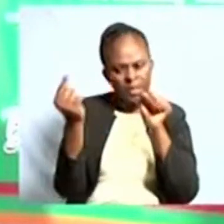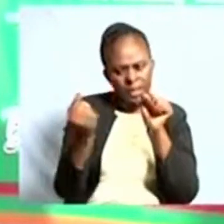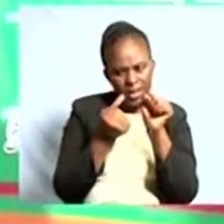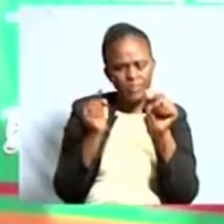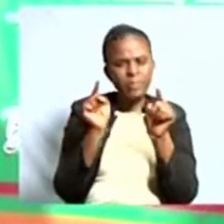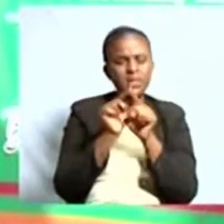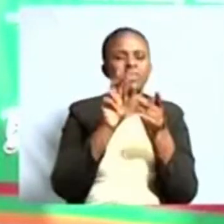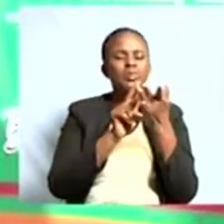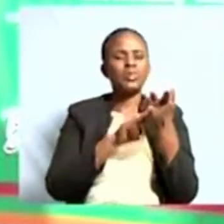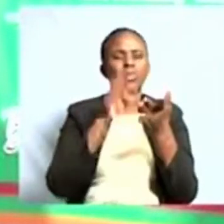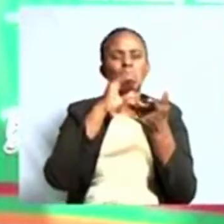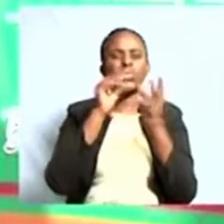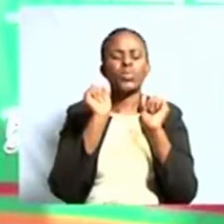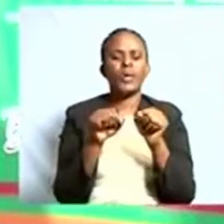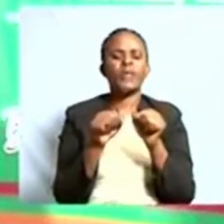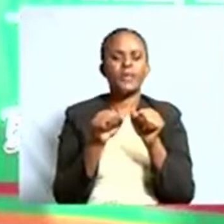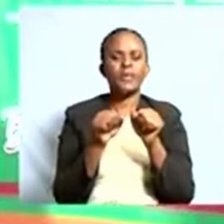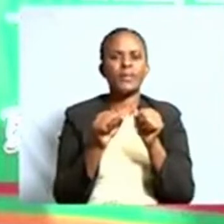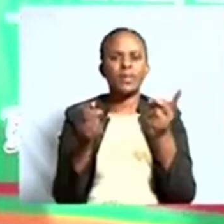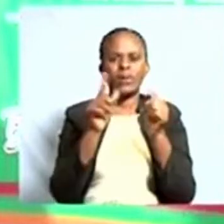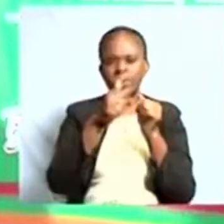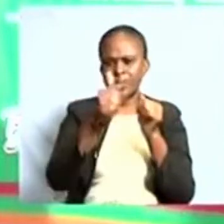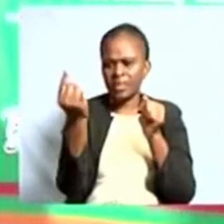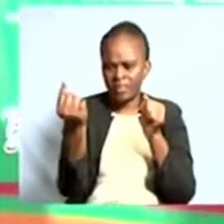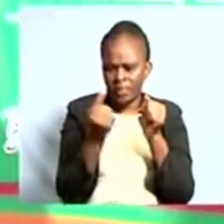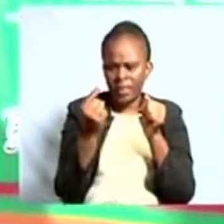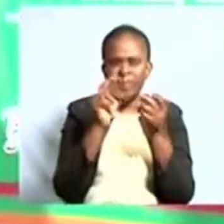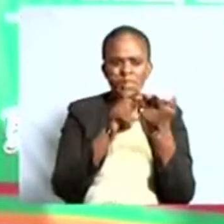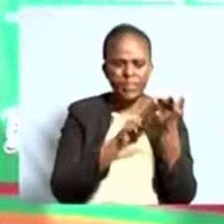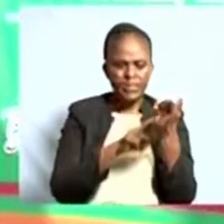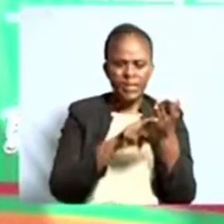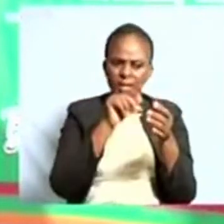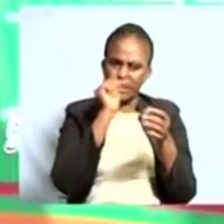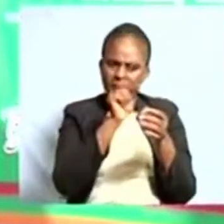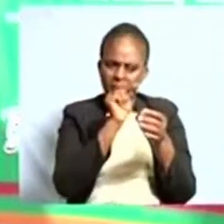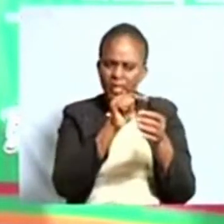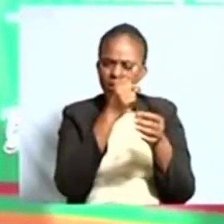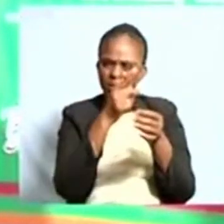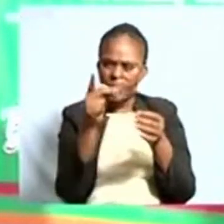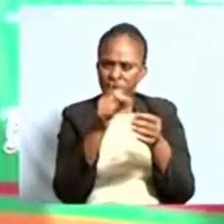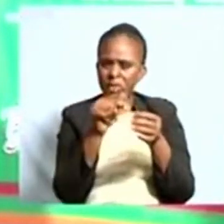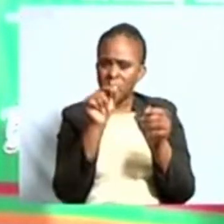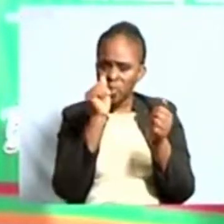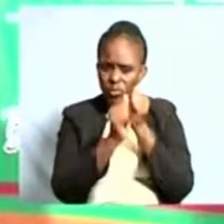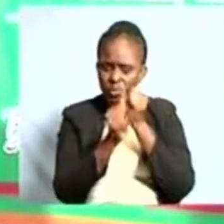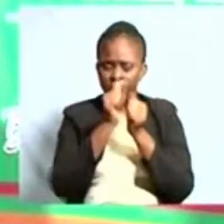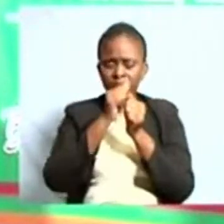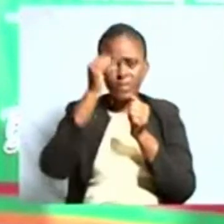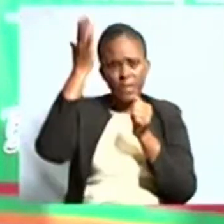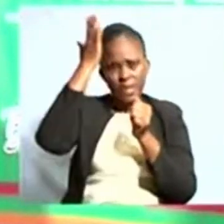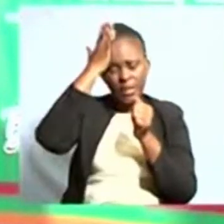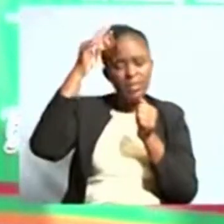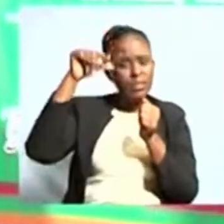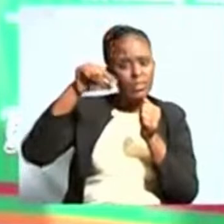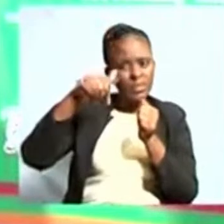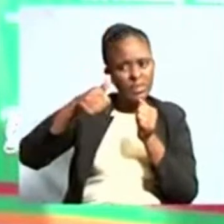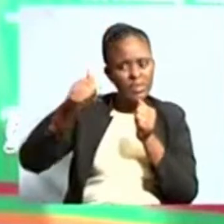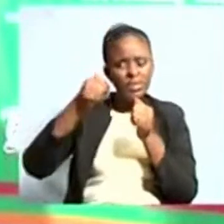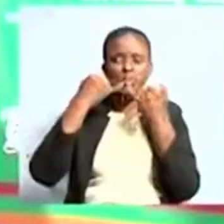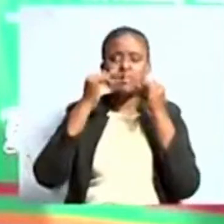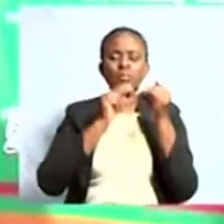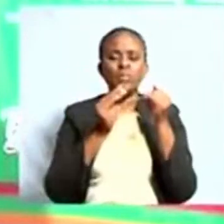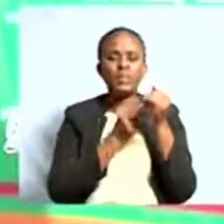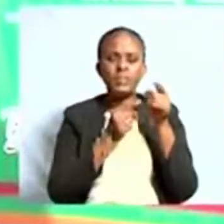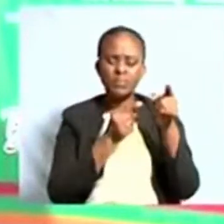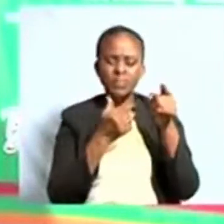report. So when you come to report at the intellectual property unit, which is at service headquarters, you mention to us, oh, this,